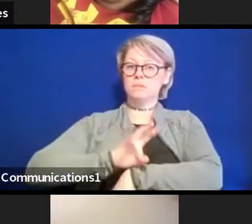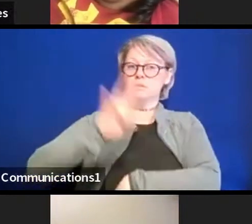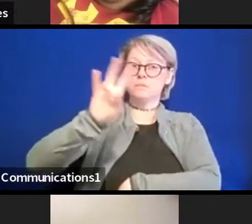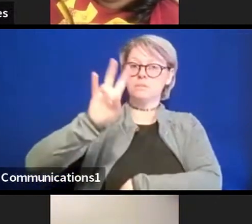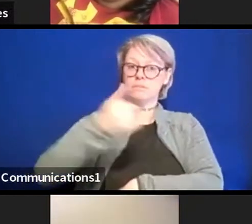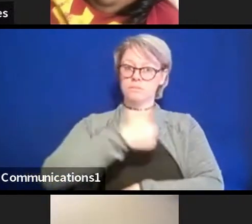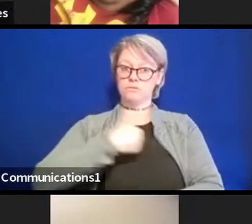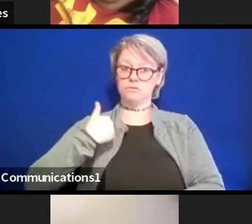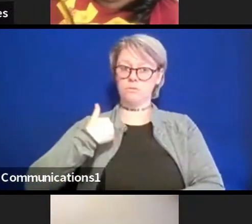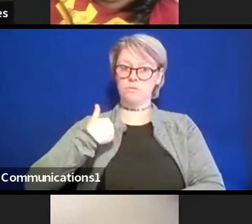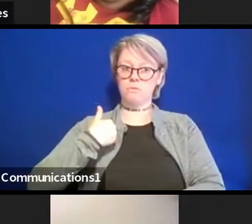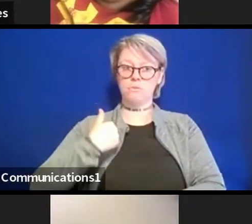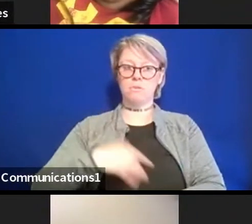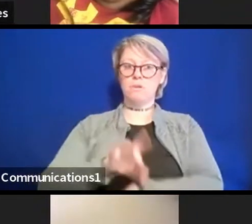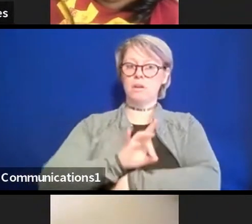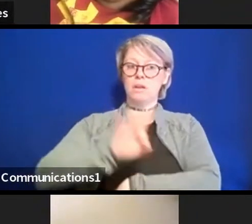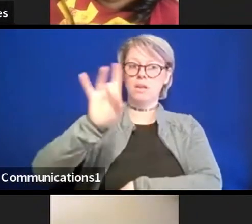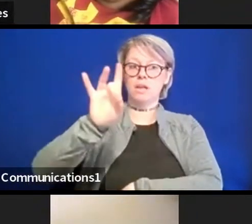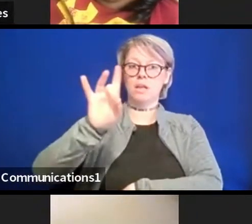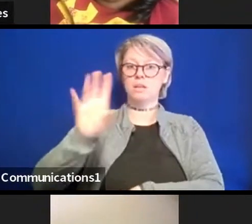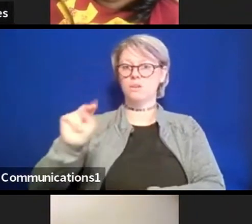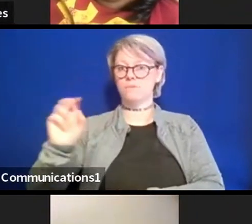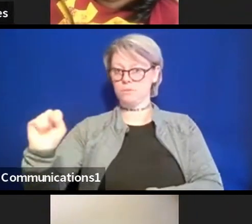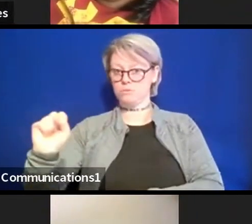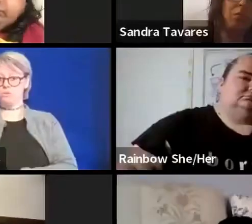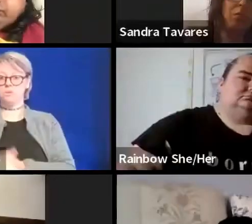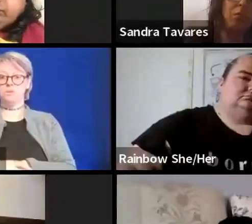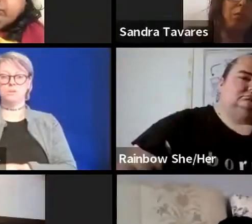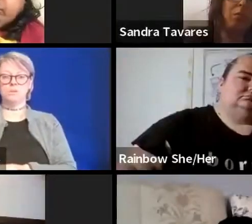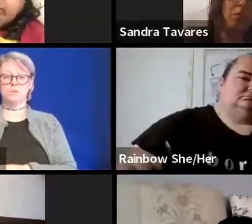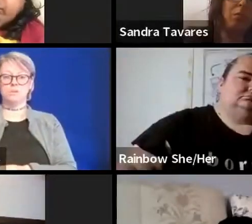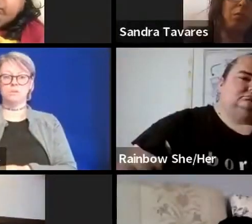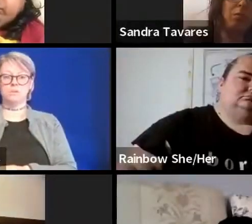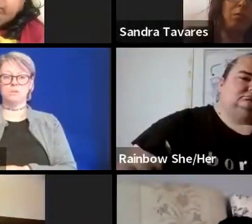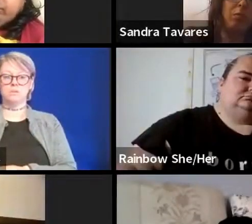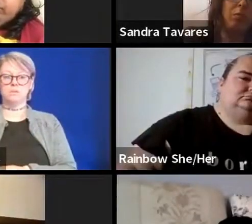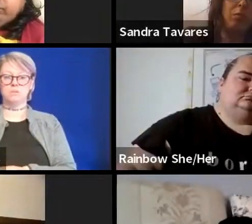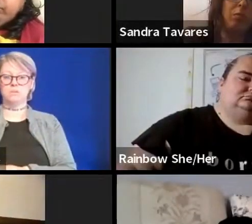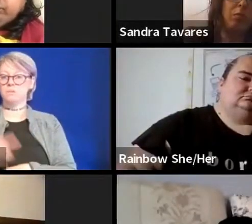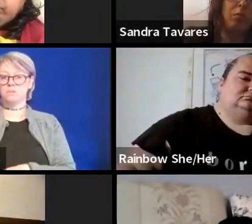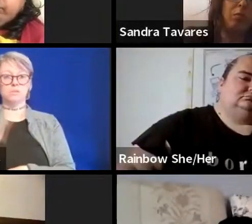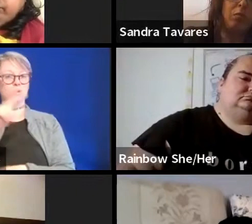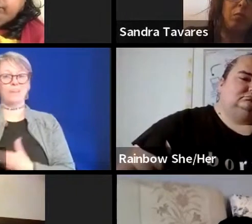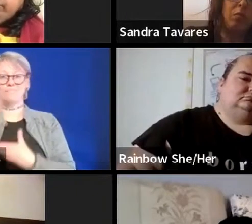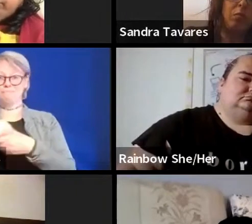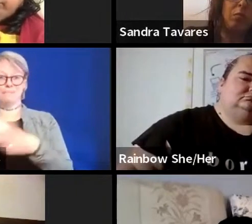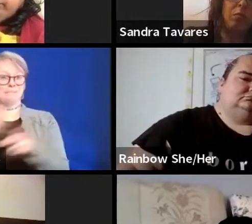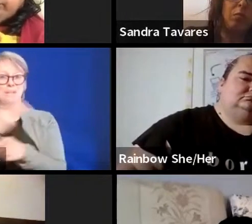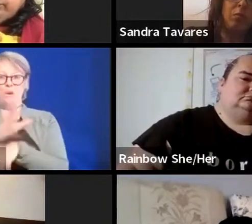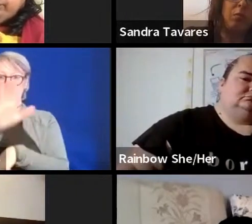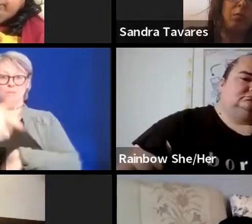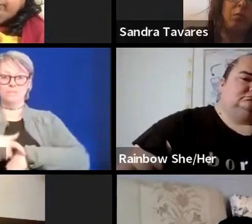in Toronto, 8 p.m. in Nova Scotia, and you can do all the math, but it's going to